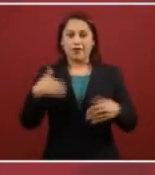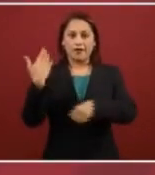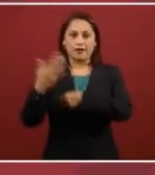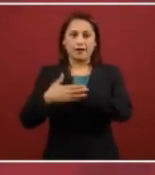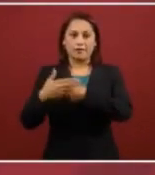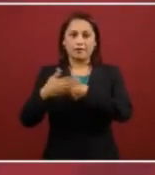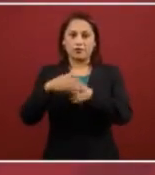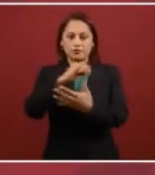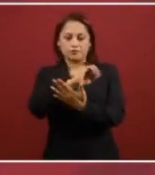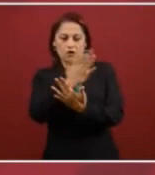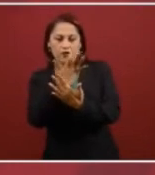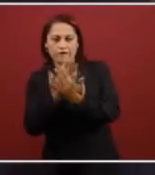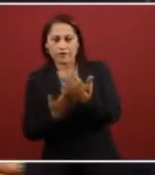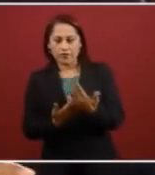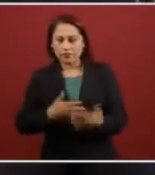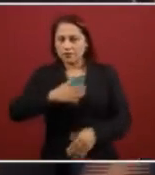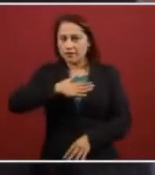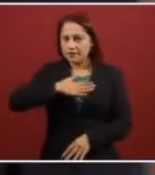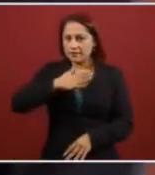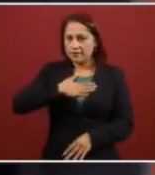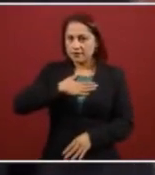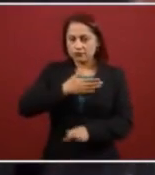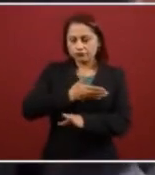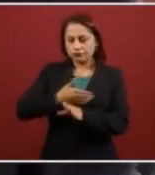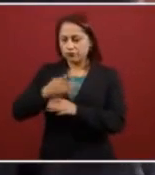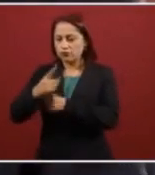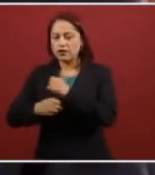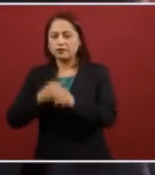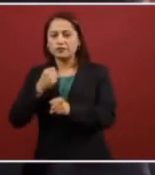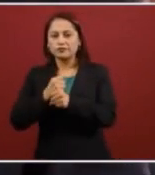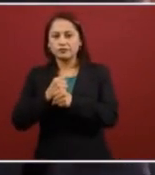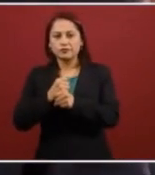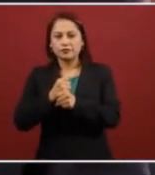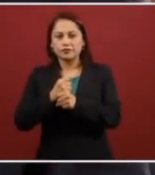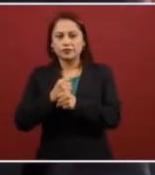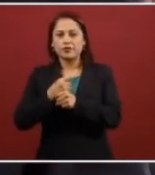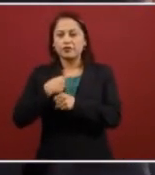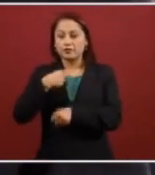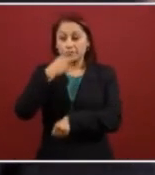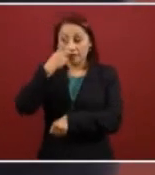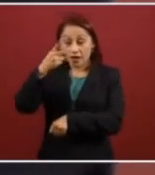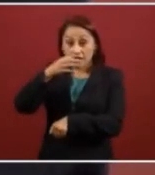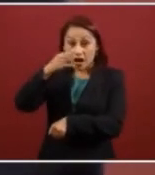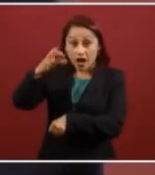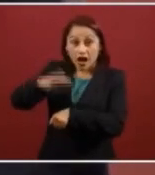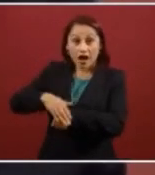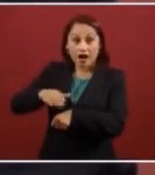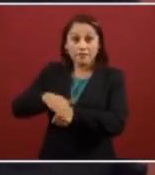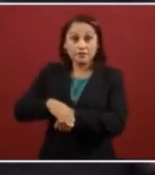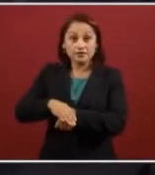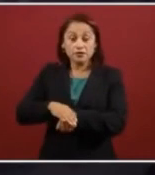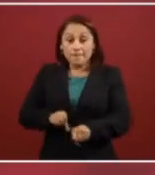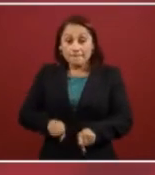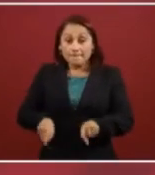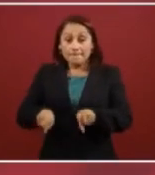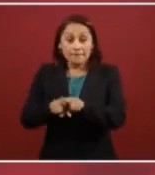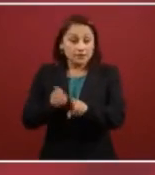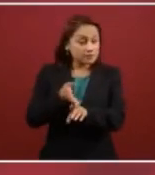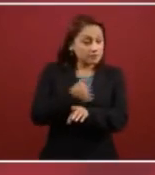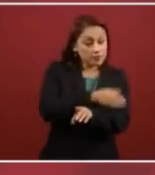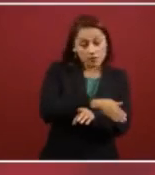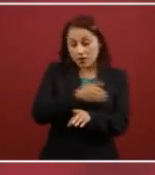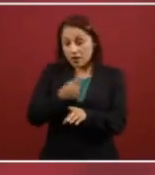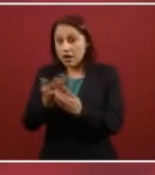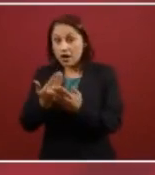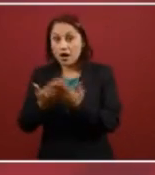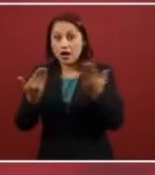thing. No va a ser igual. But it's not going to be the same. Claro que vamos a presentar los anexos técnicos.